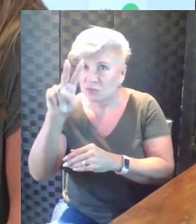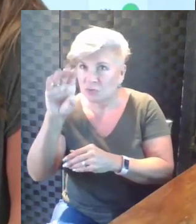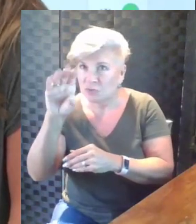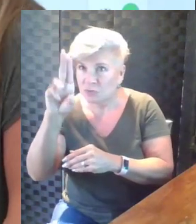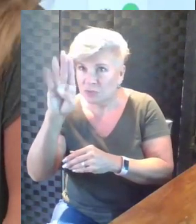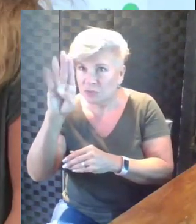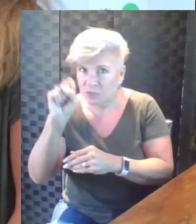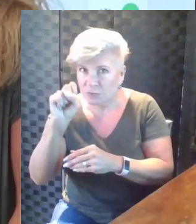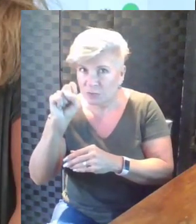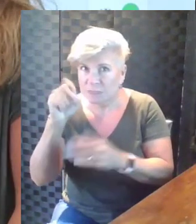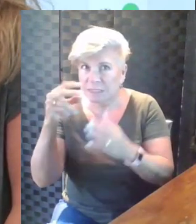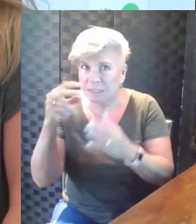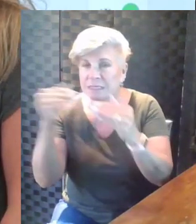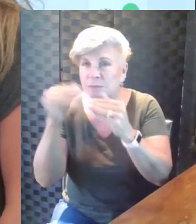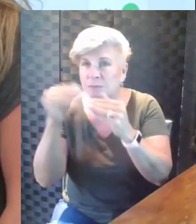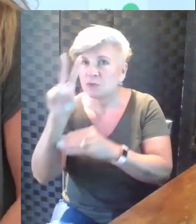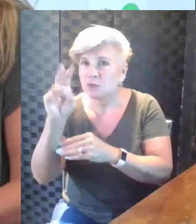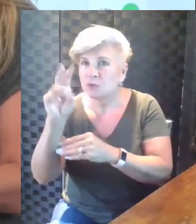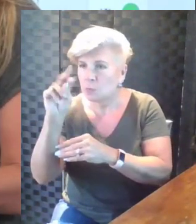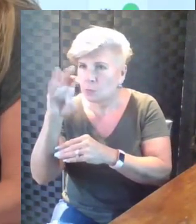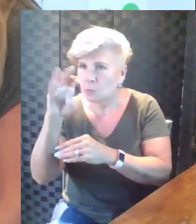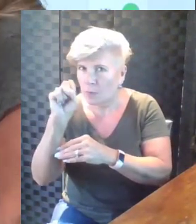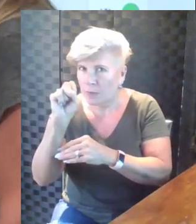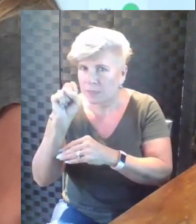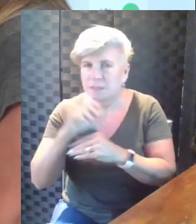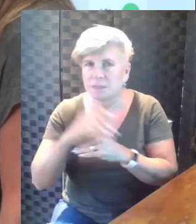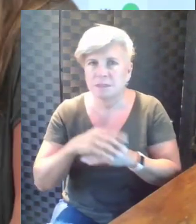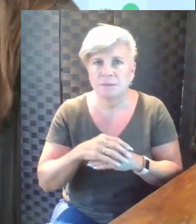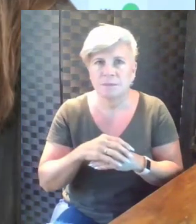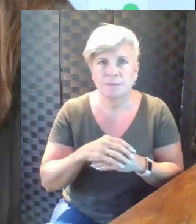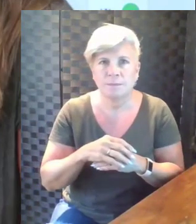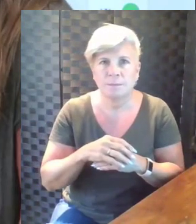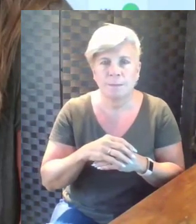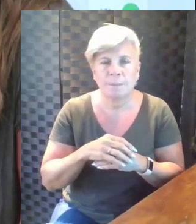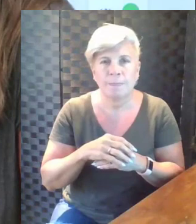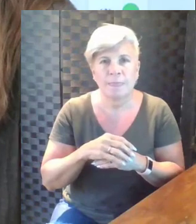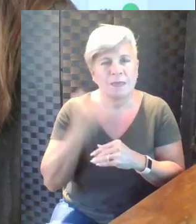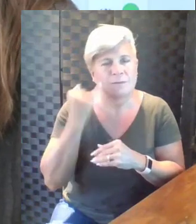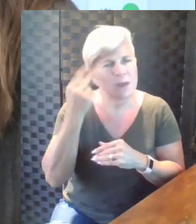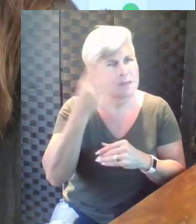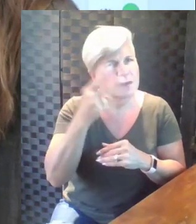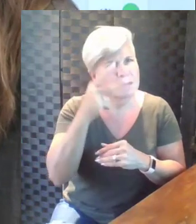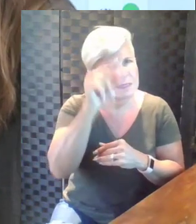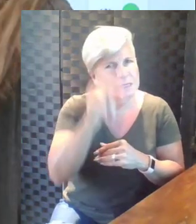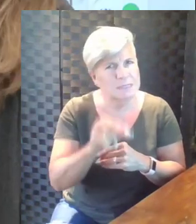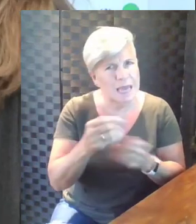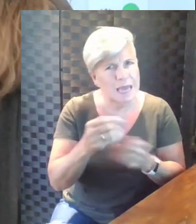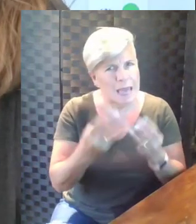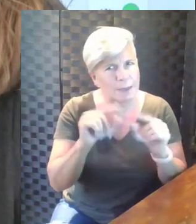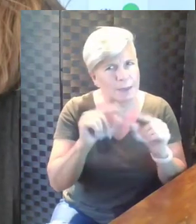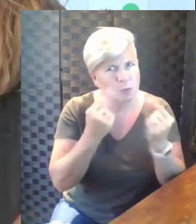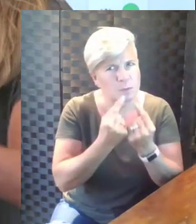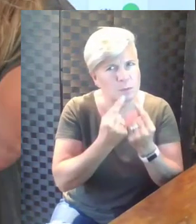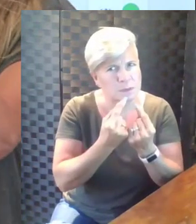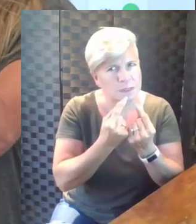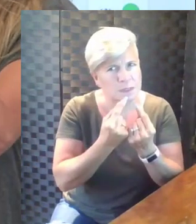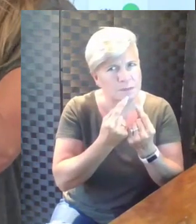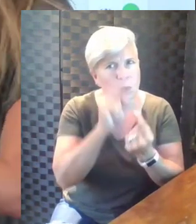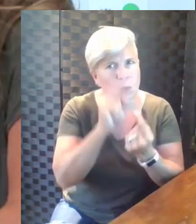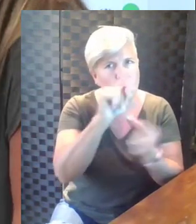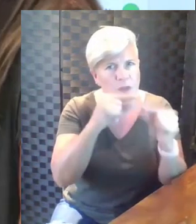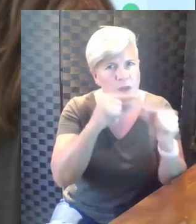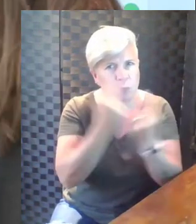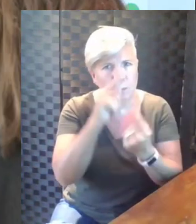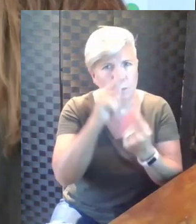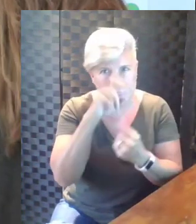little guys are 2, and they're called ones, okay, those little cubes. Now, if I look at this again, this was how many groups of 10?